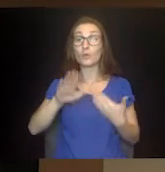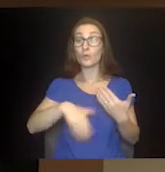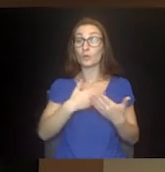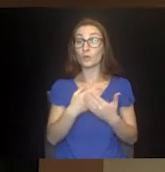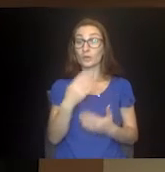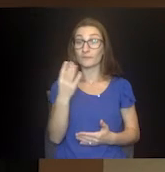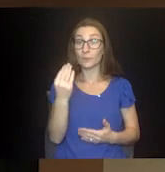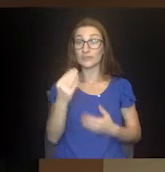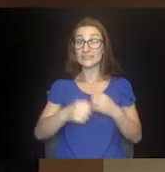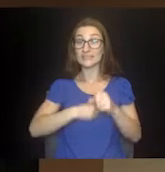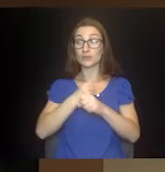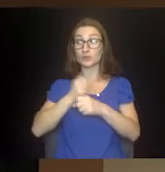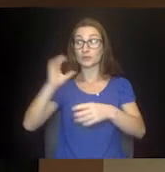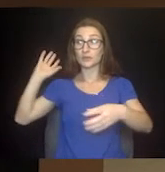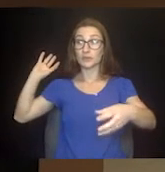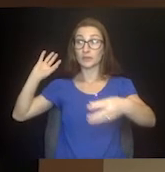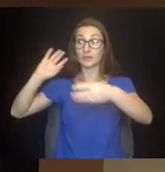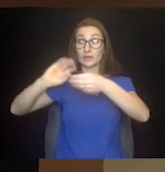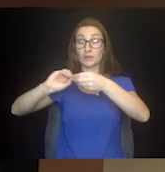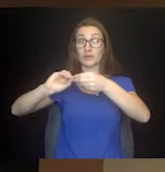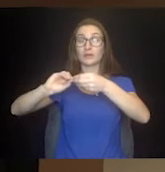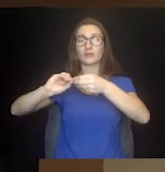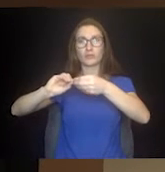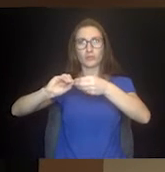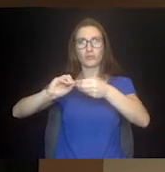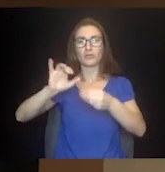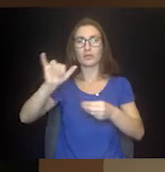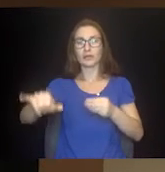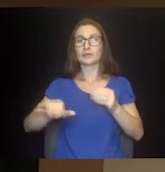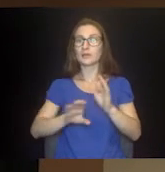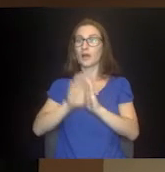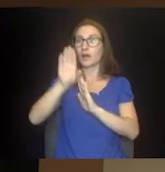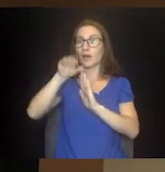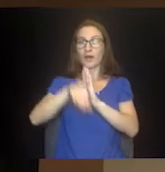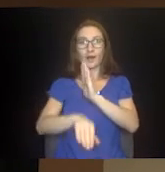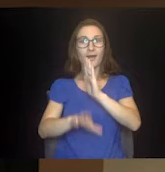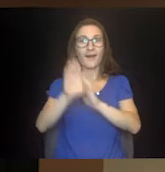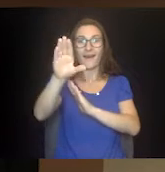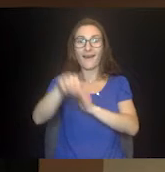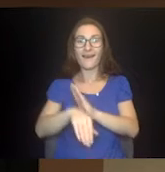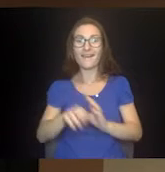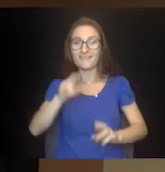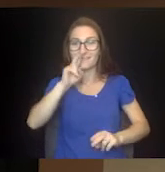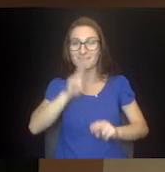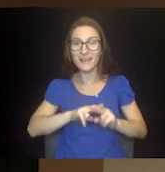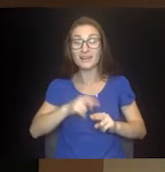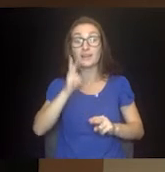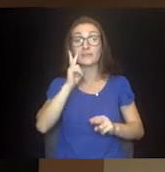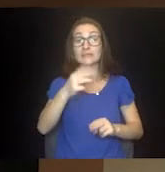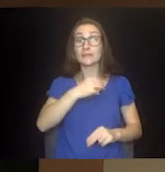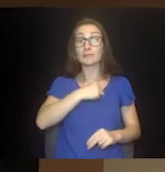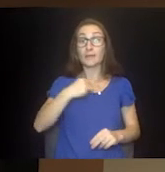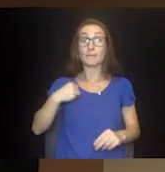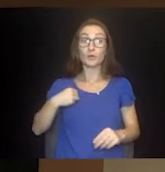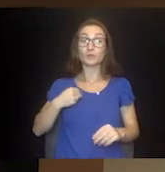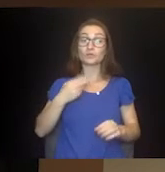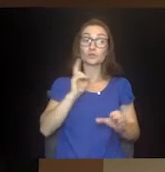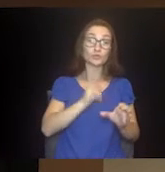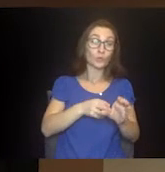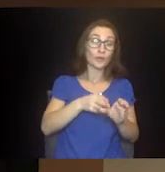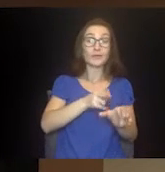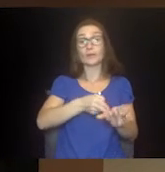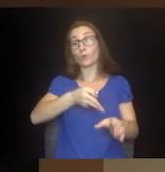I'll admit it. All 14 years going on 14 years have been a roller coaster of fun. I've seen members come and